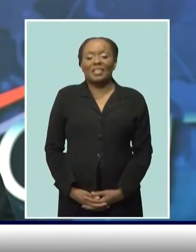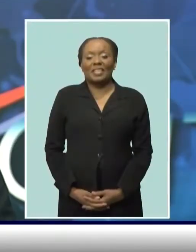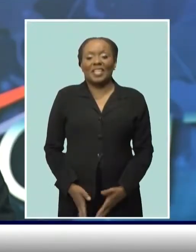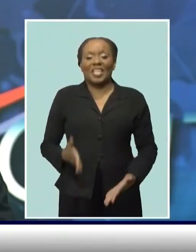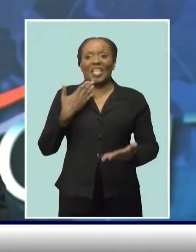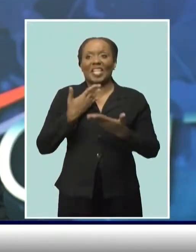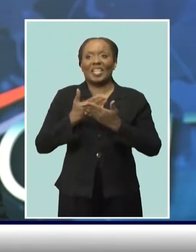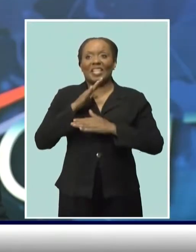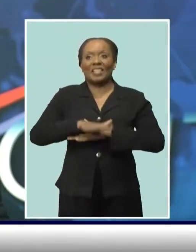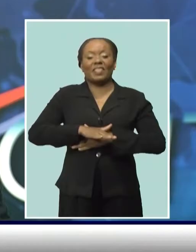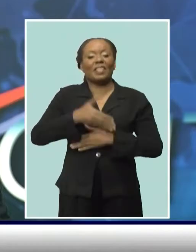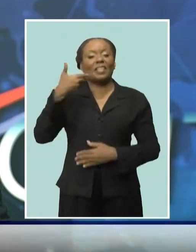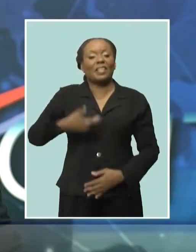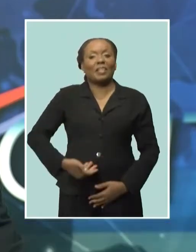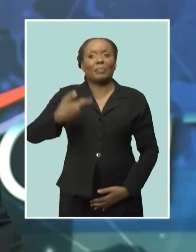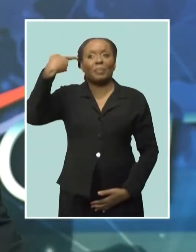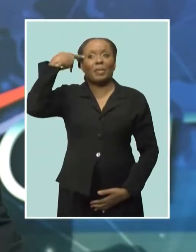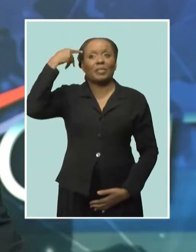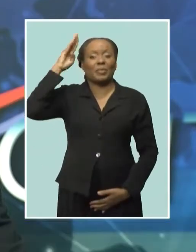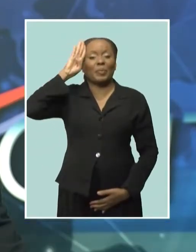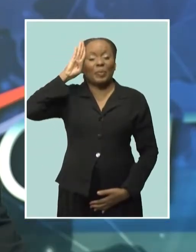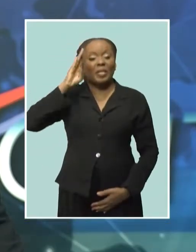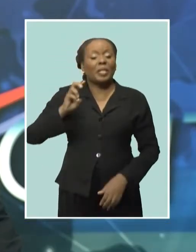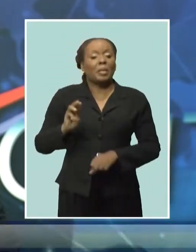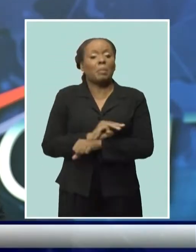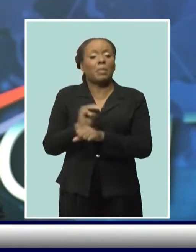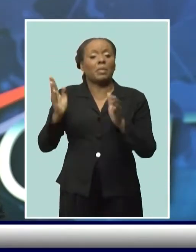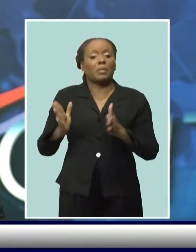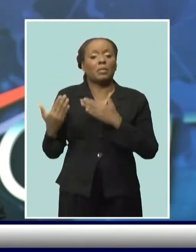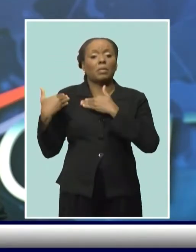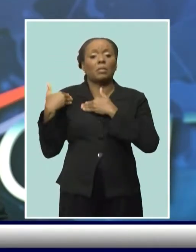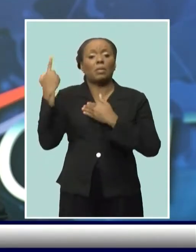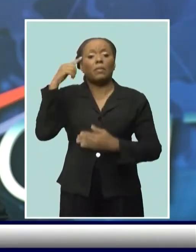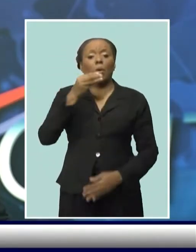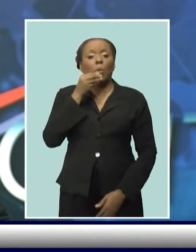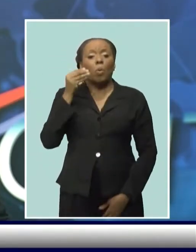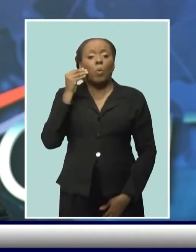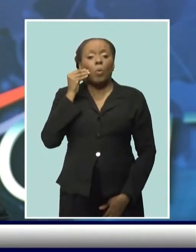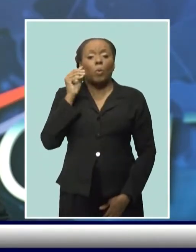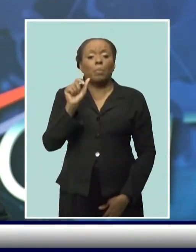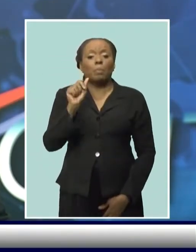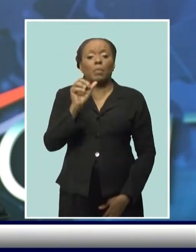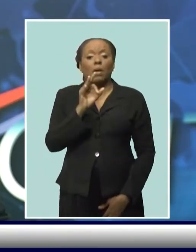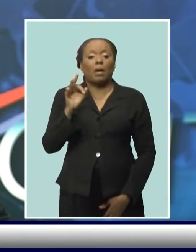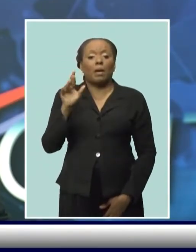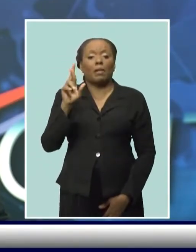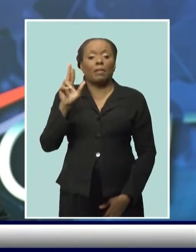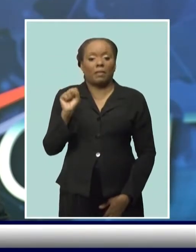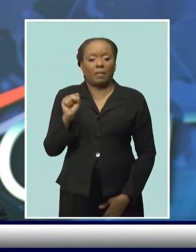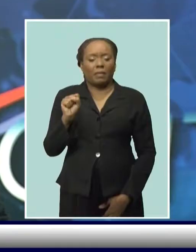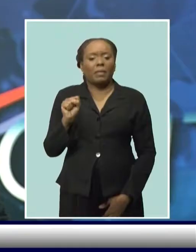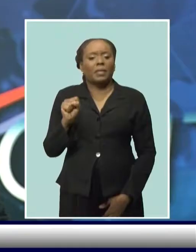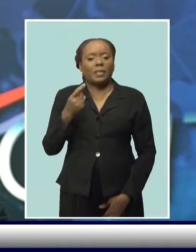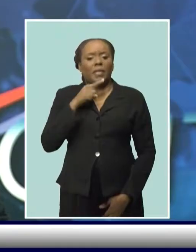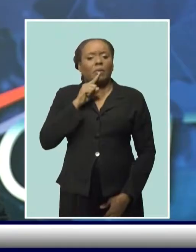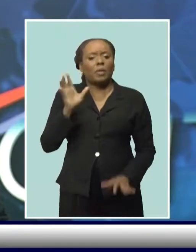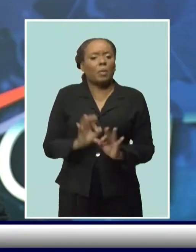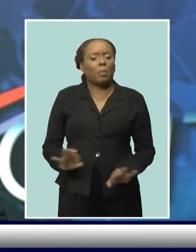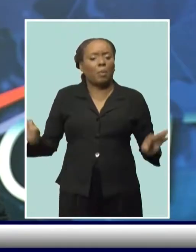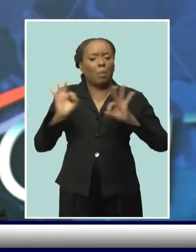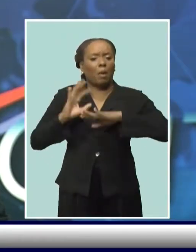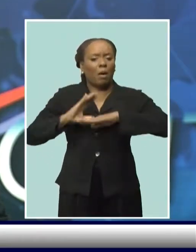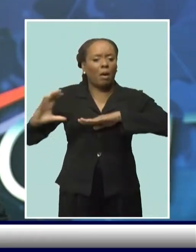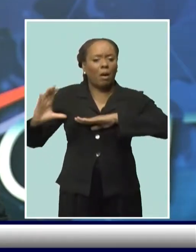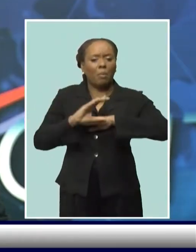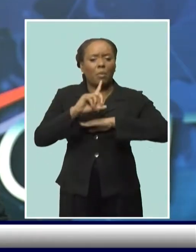Good evening, I'm Pearson Bowen. Minister of Home Affairs, Information and Public Affairs Wilfred Abrams is underscoring the need for